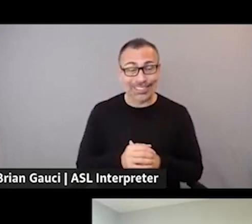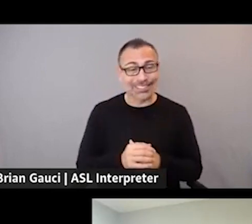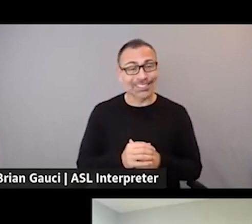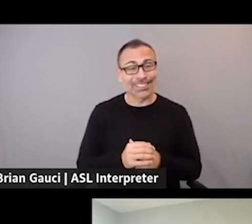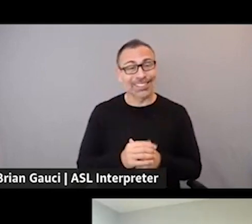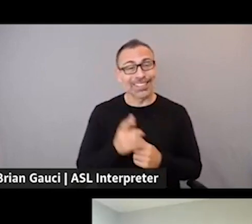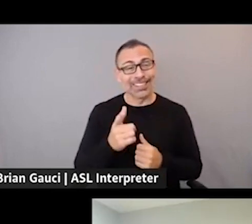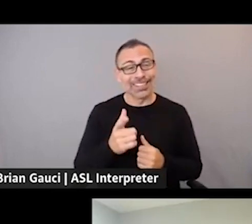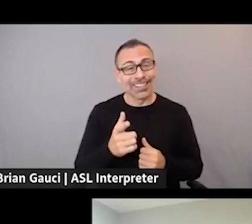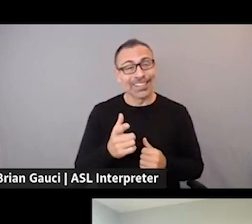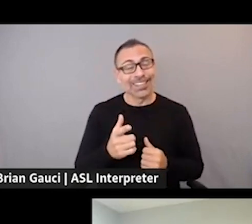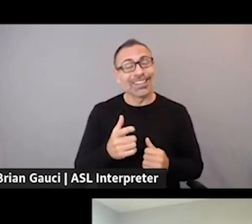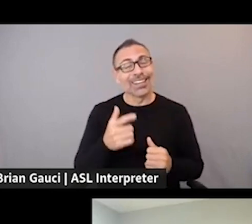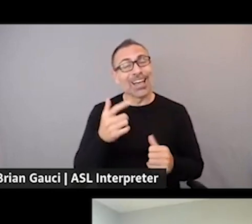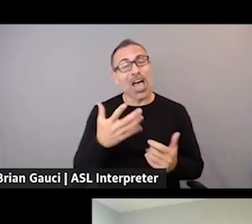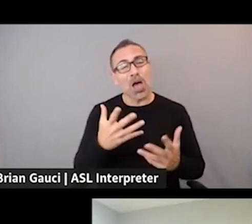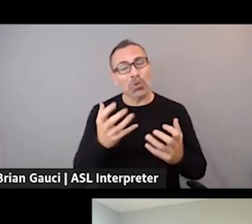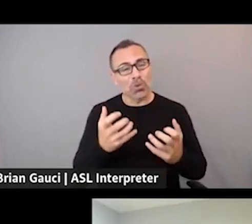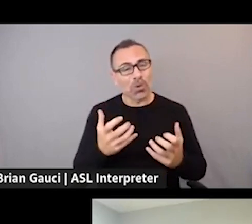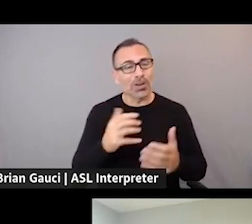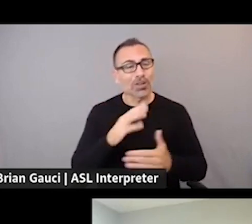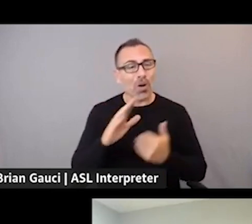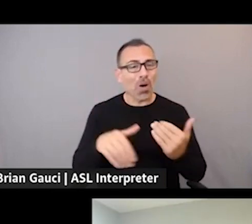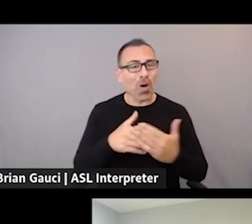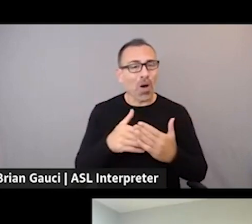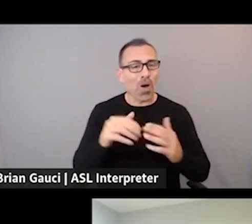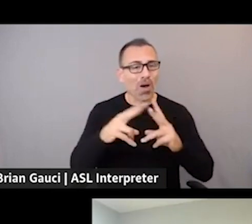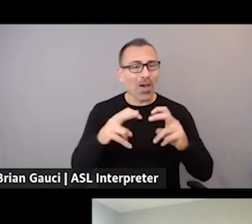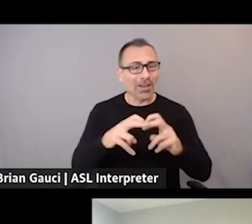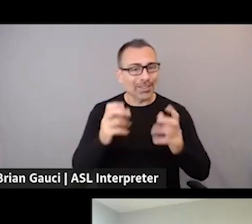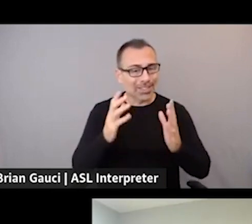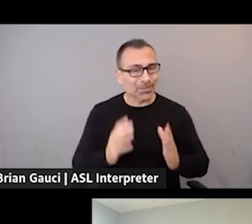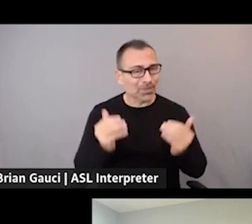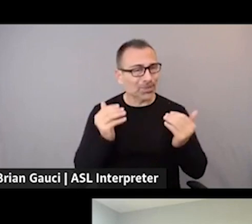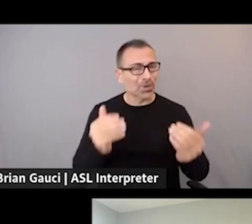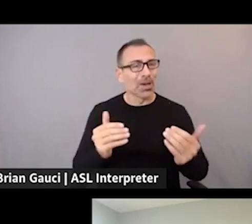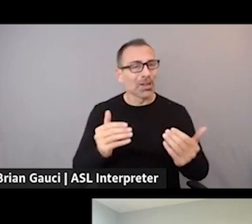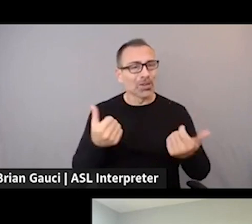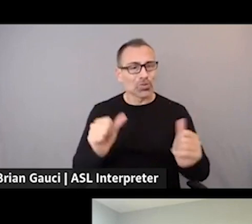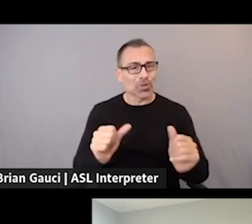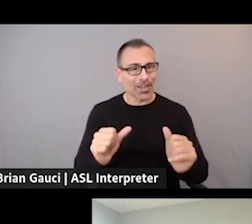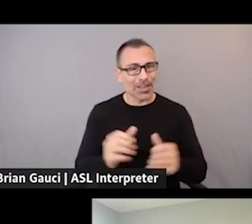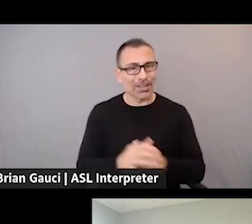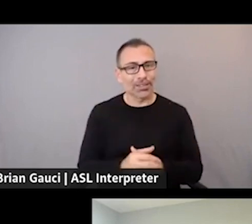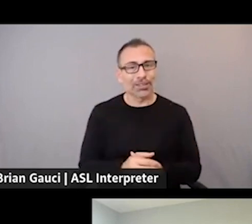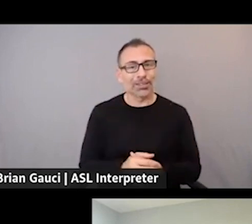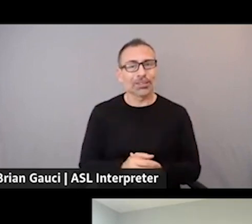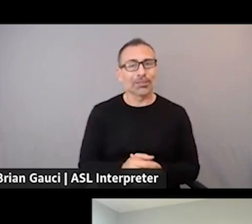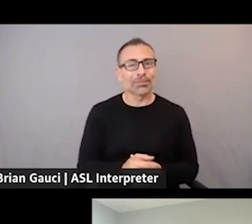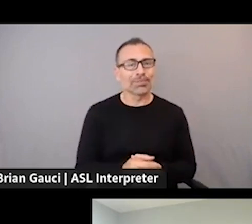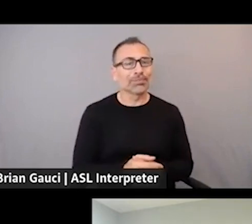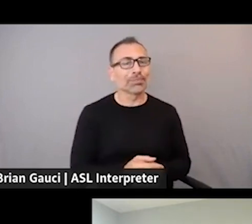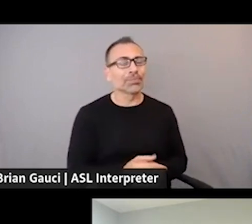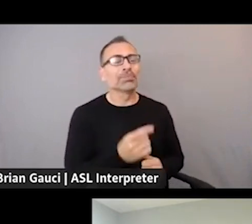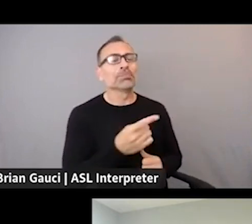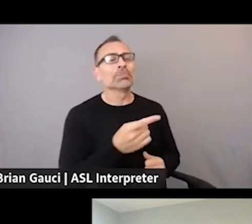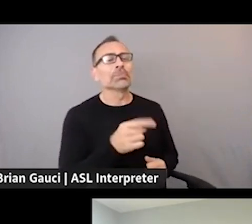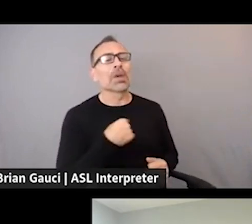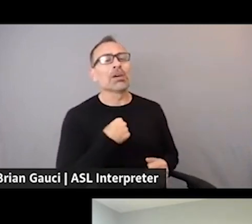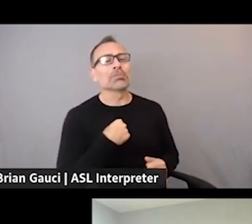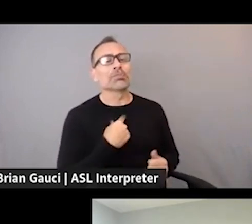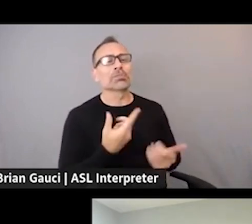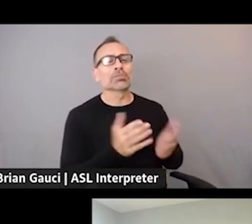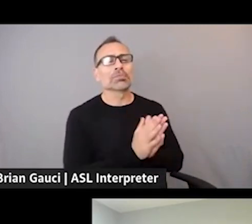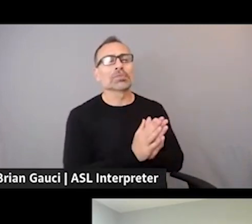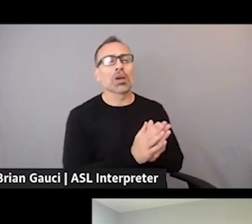log analytics customer, to try it out and give us, provide us your feedback. Yeah, Popney, I was going to ask, what